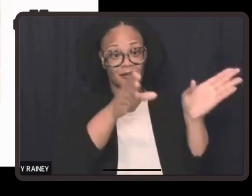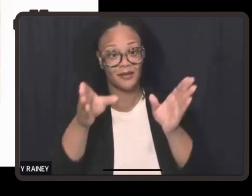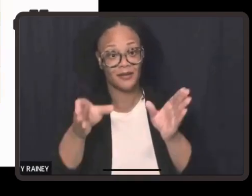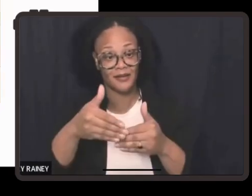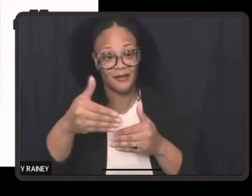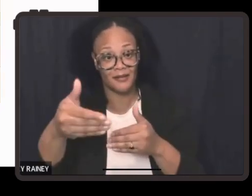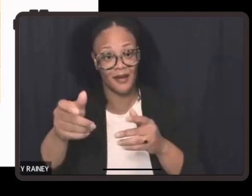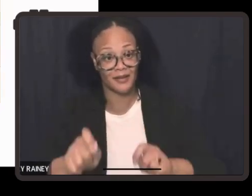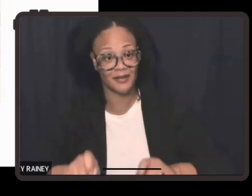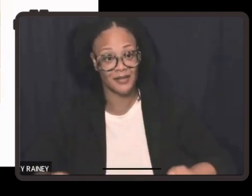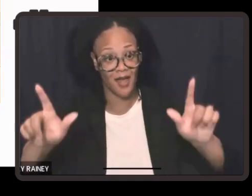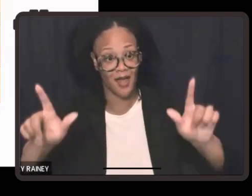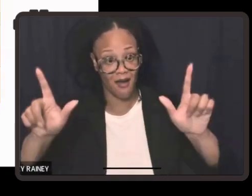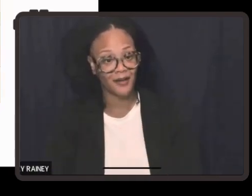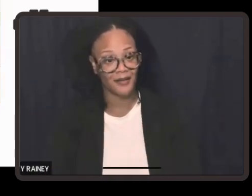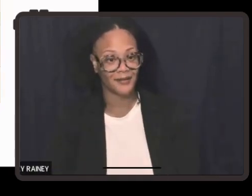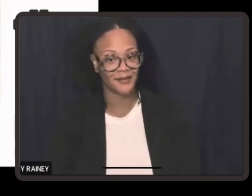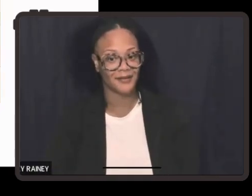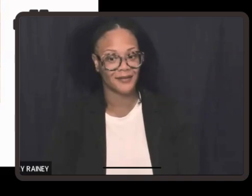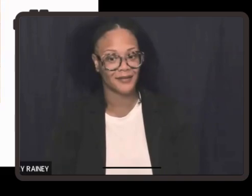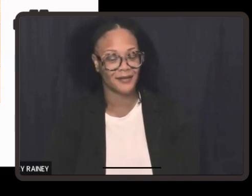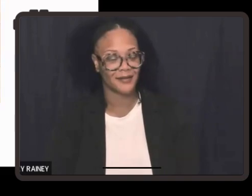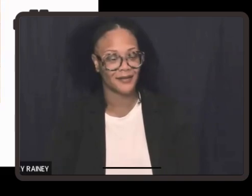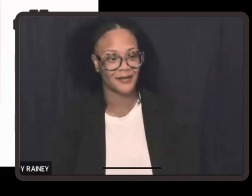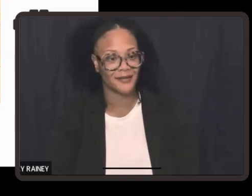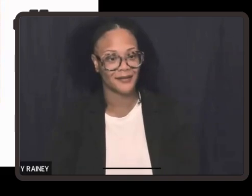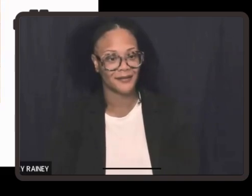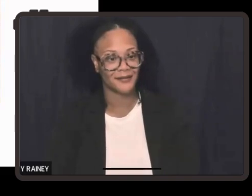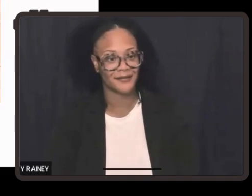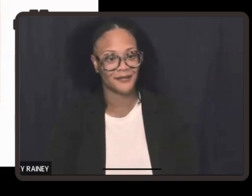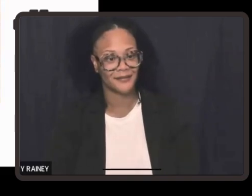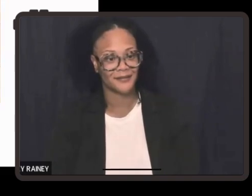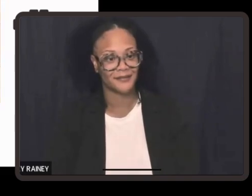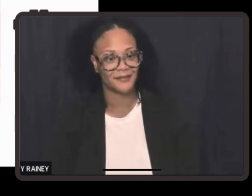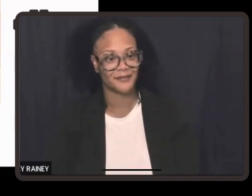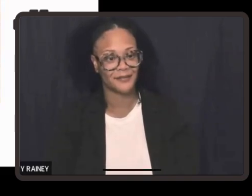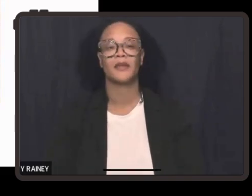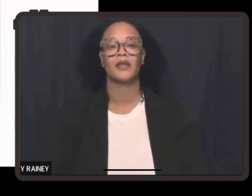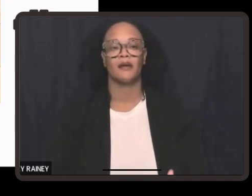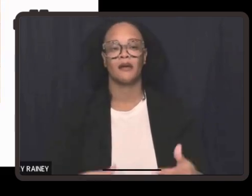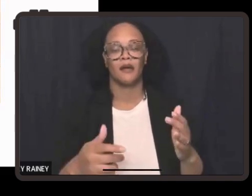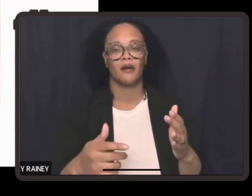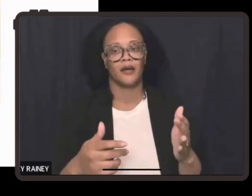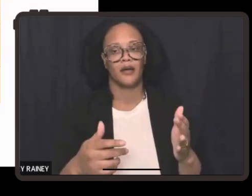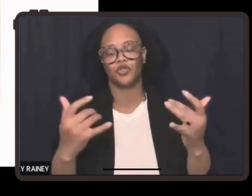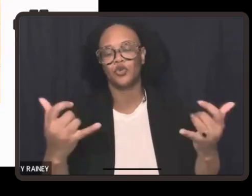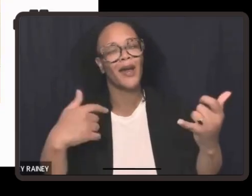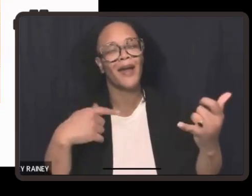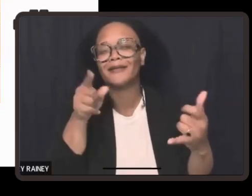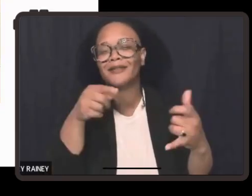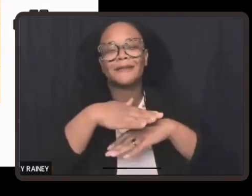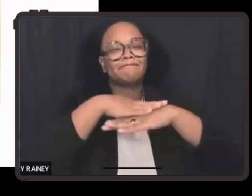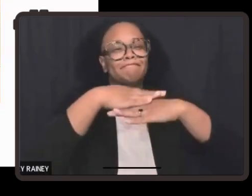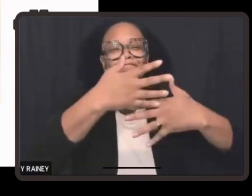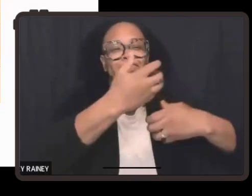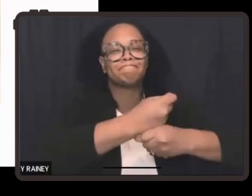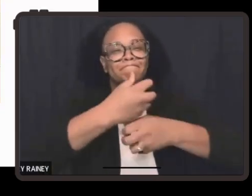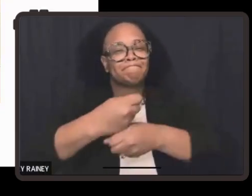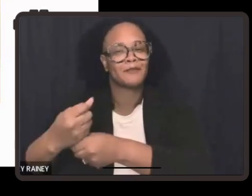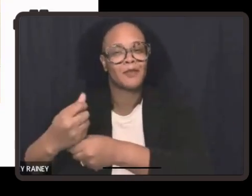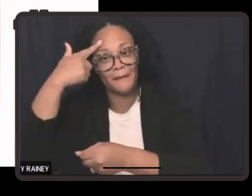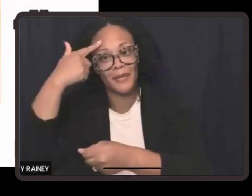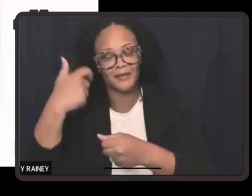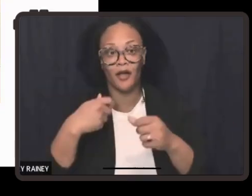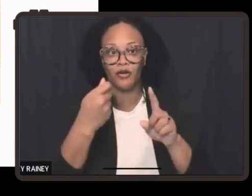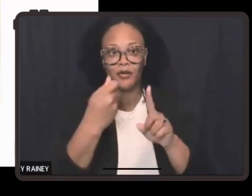So in summary, and again, I'm just summarizing all these issues because I could do a whole presentation, but it's difficult to diagnose. But